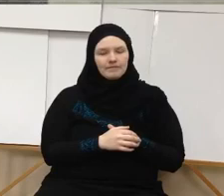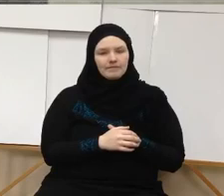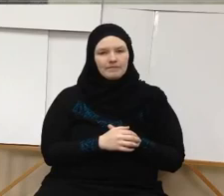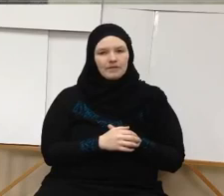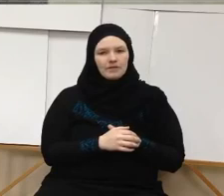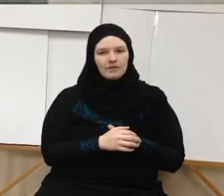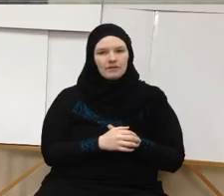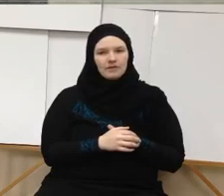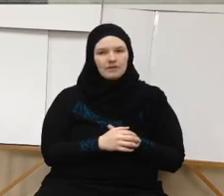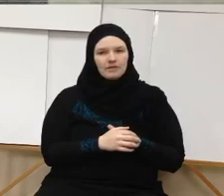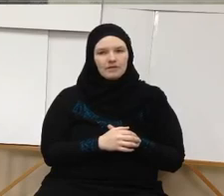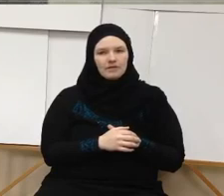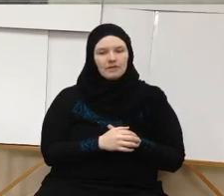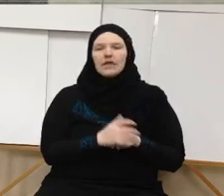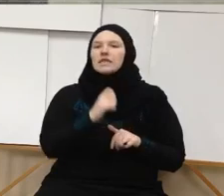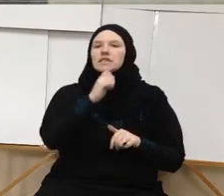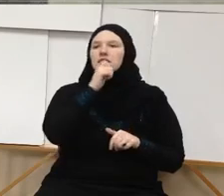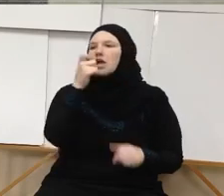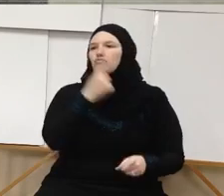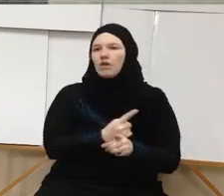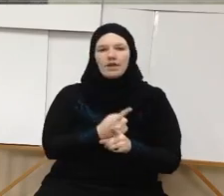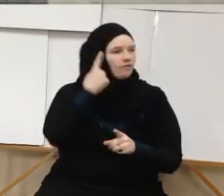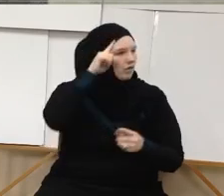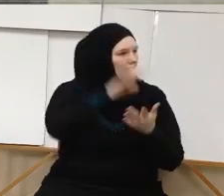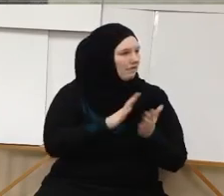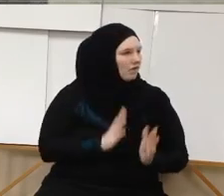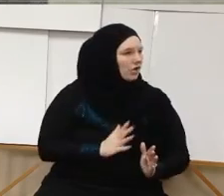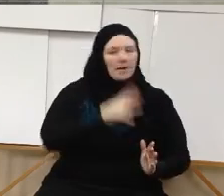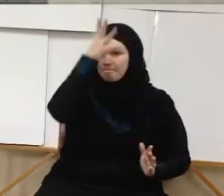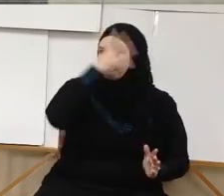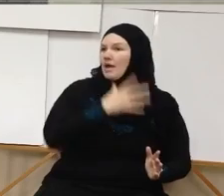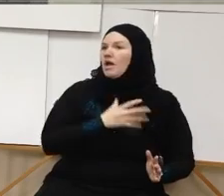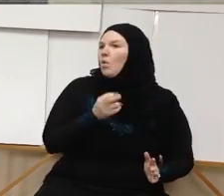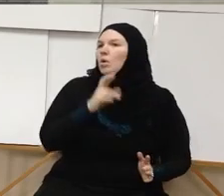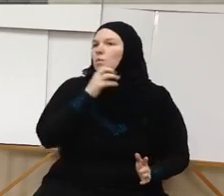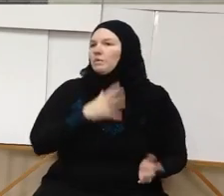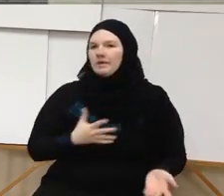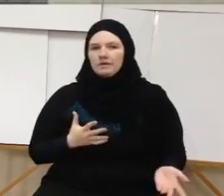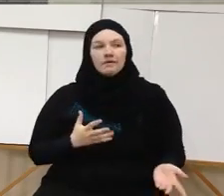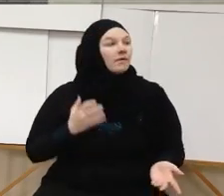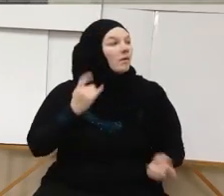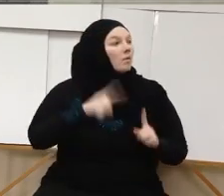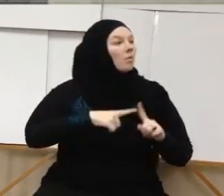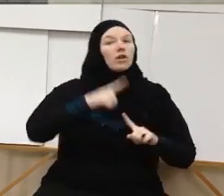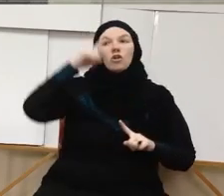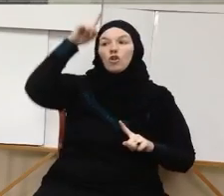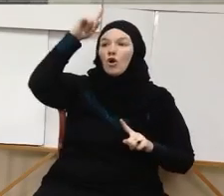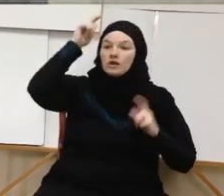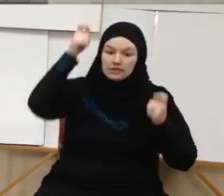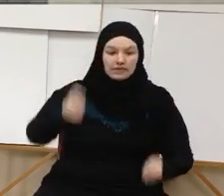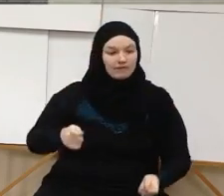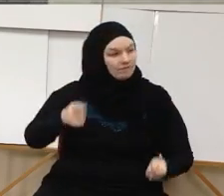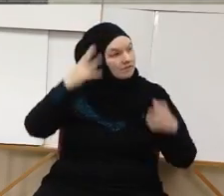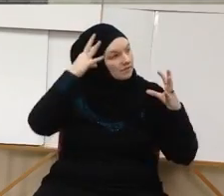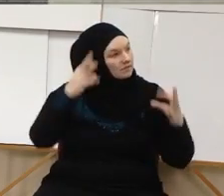It's not befitting for a believer, man or woman, that when Allah gives a judgment, that